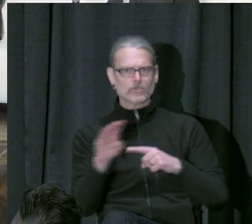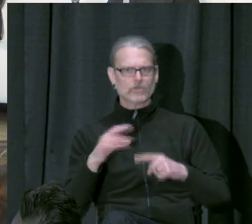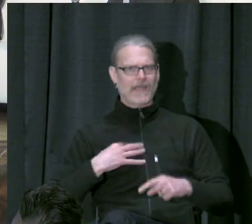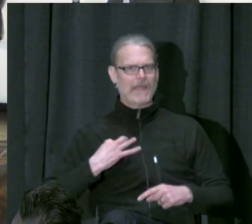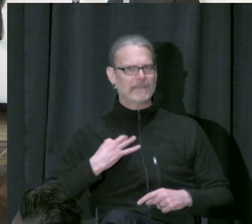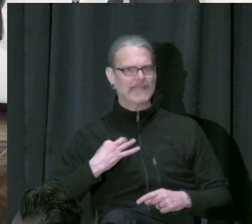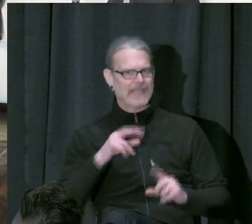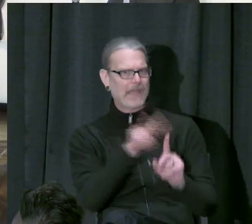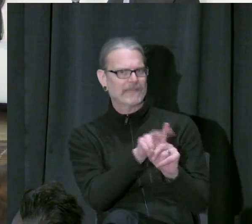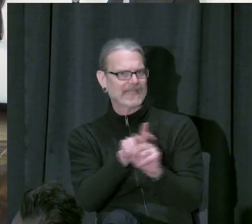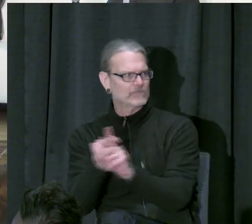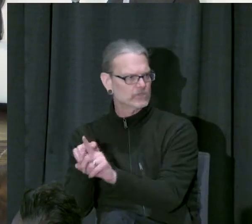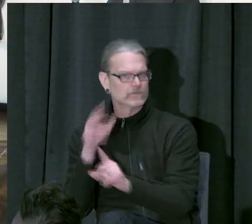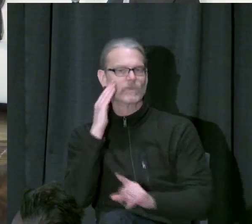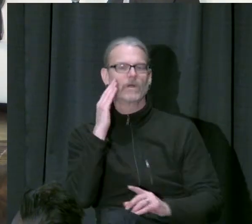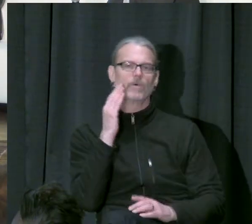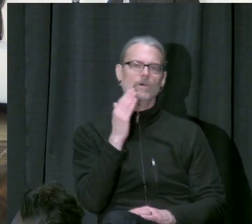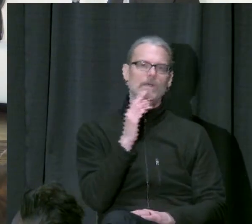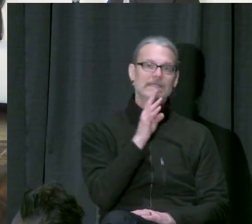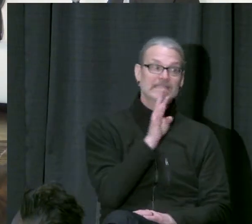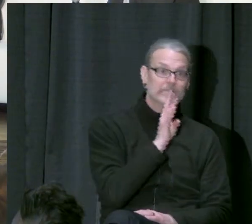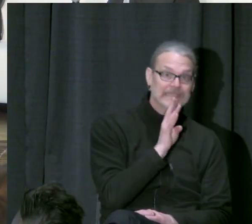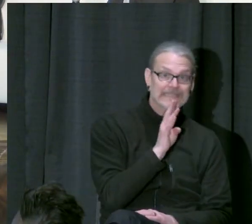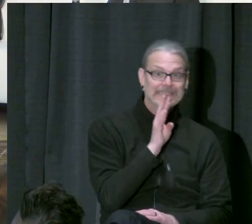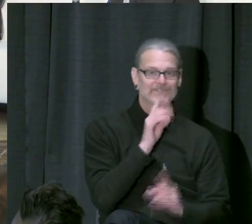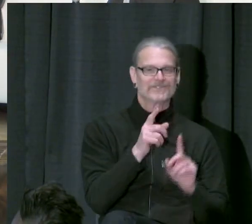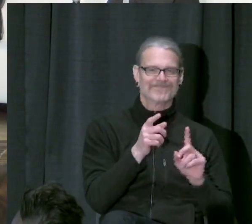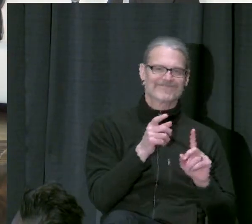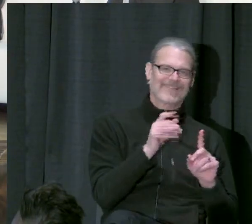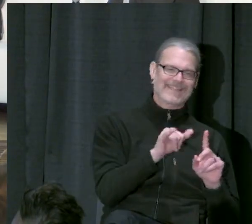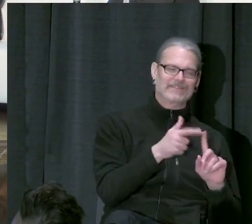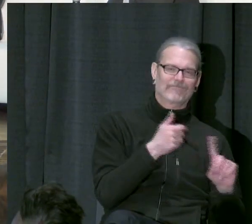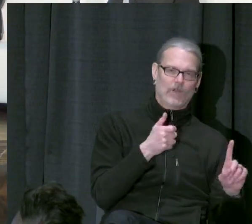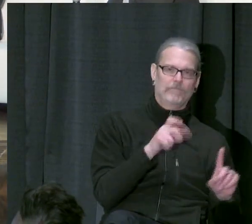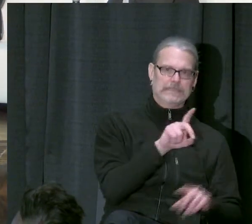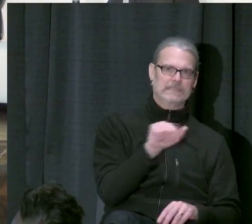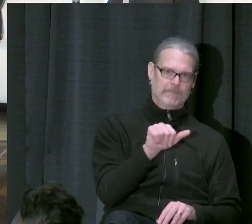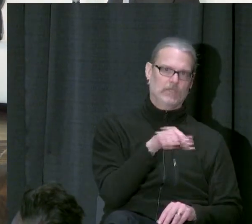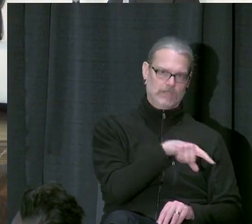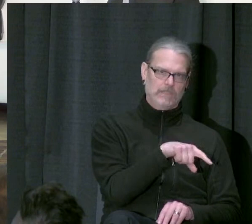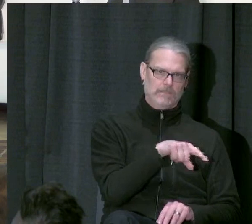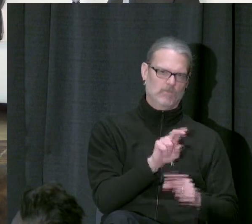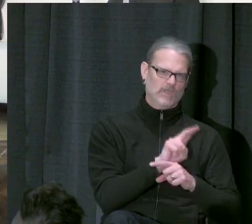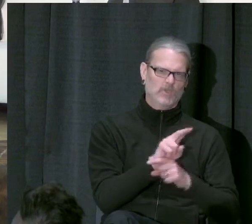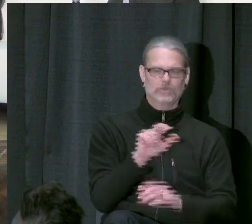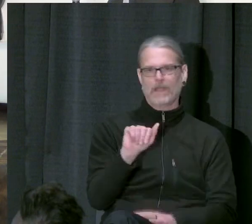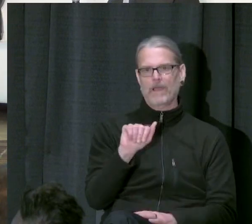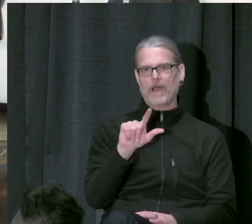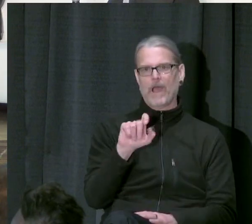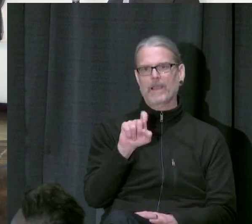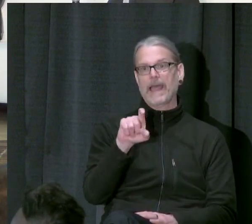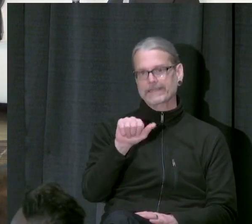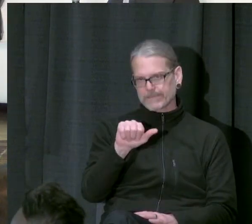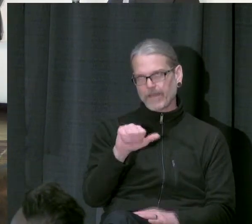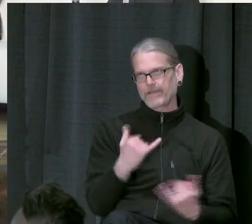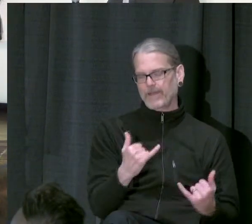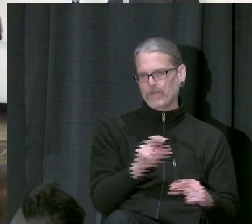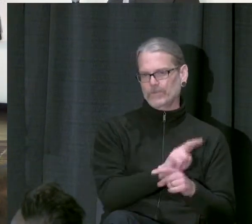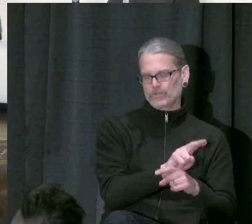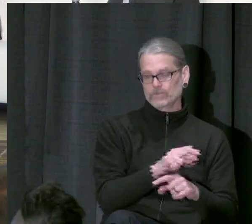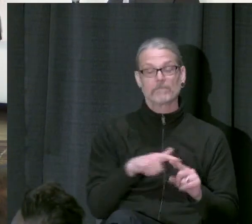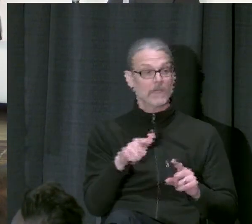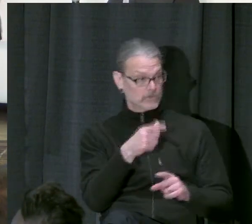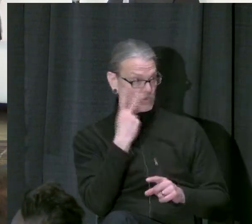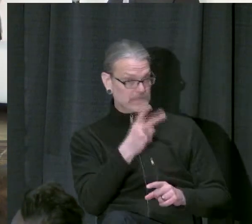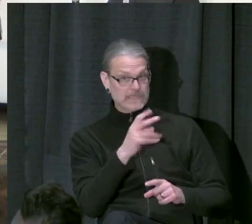the disability and speech recognition came out of the disability industry that we use in Alexa and things like that now. How about you guys? Do you see commercial applications